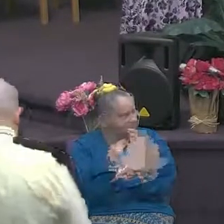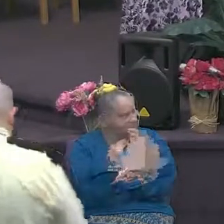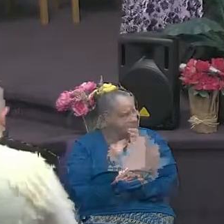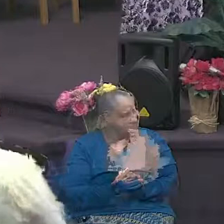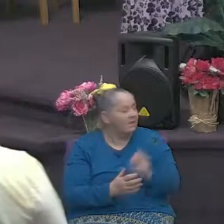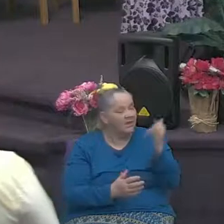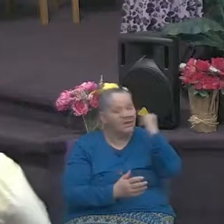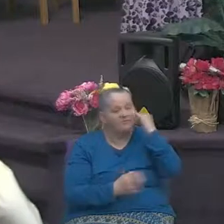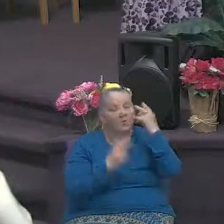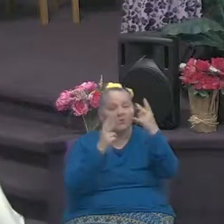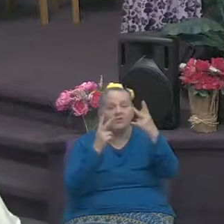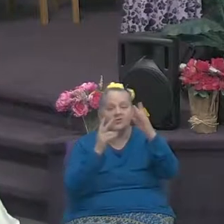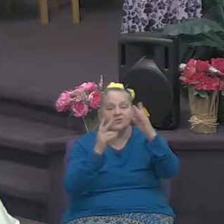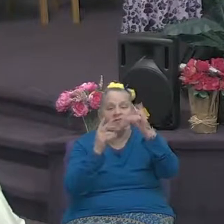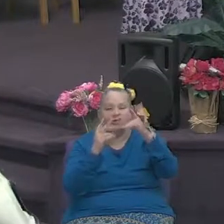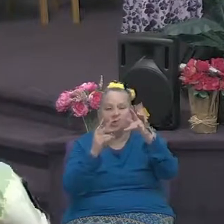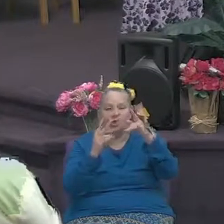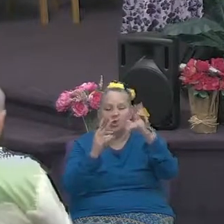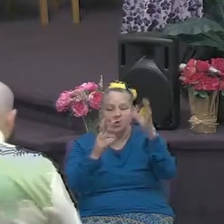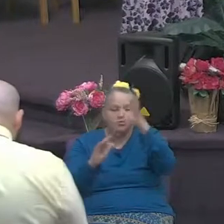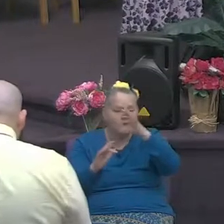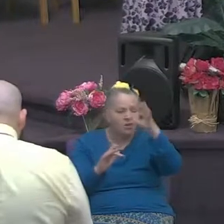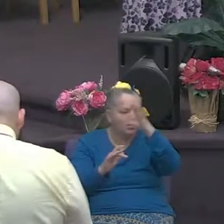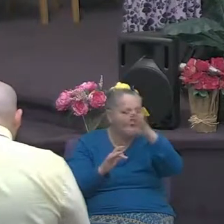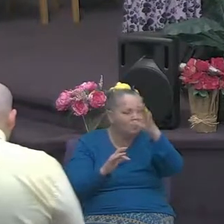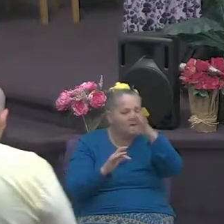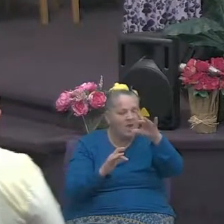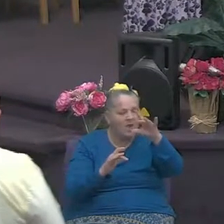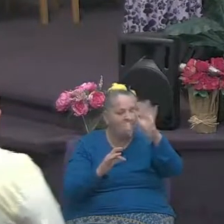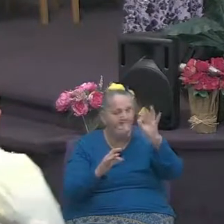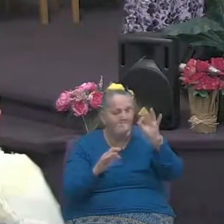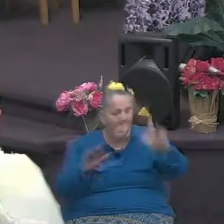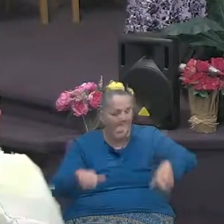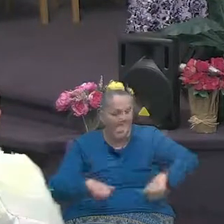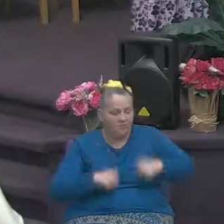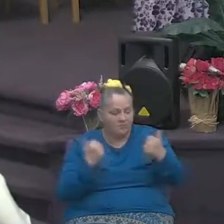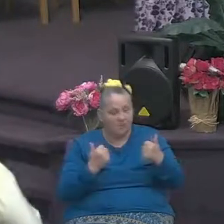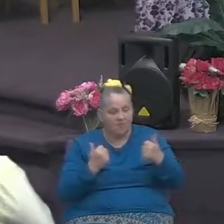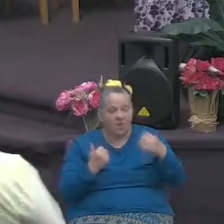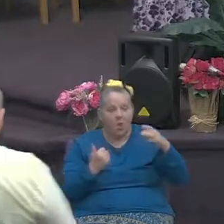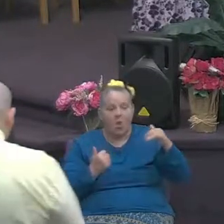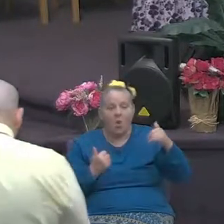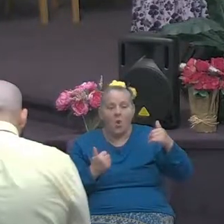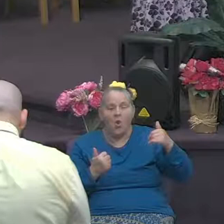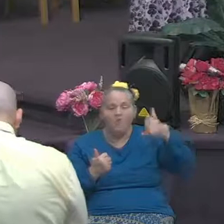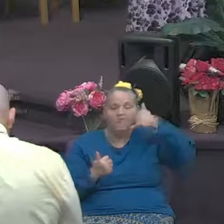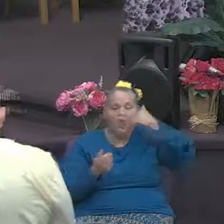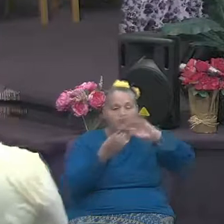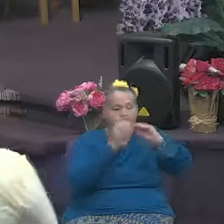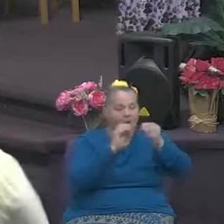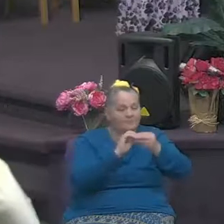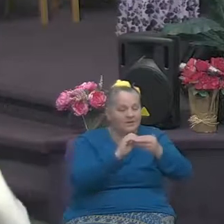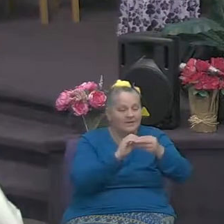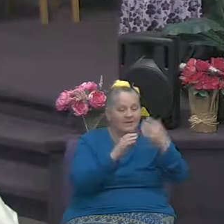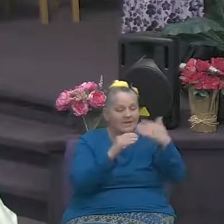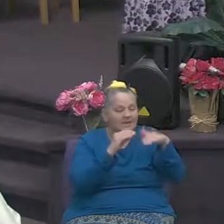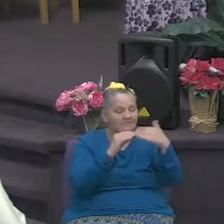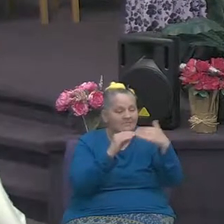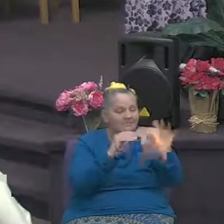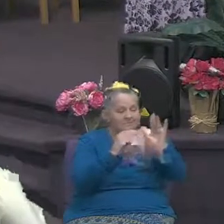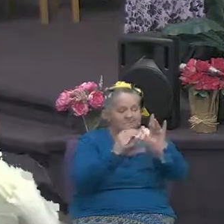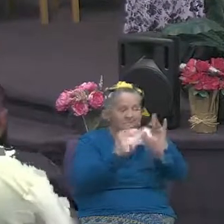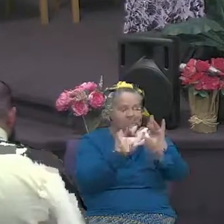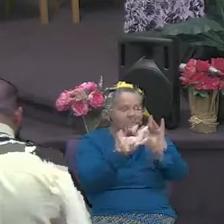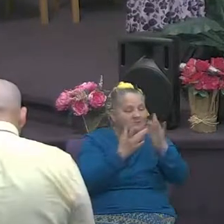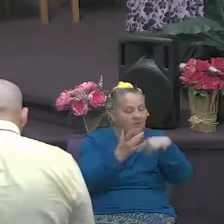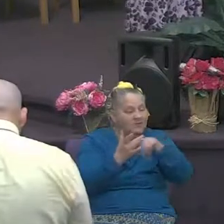Jesus. If you're watching online, you can look it up and you can find the address and you can find the phone number. You can find an email address. Why don't you contact us? We'll